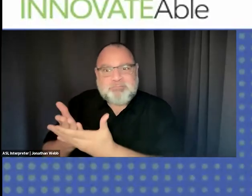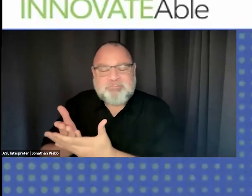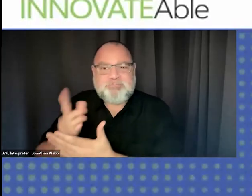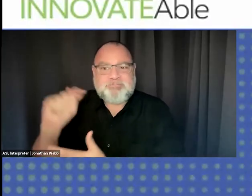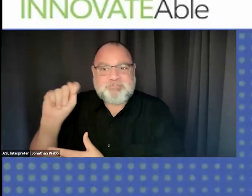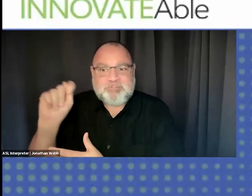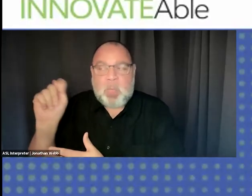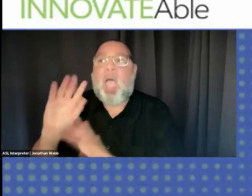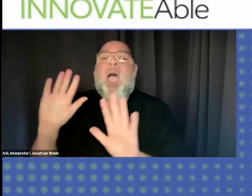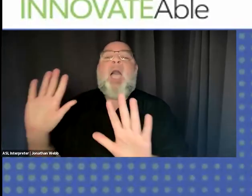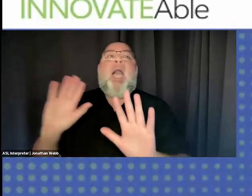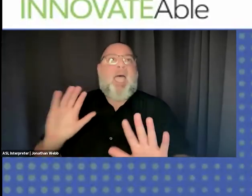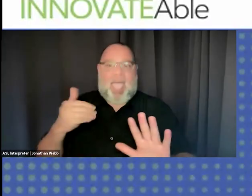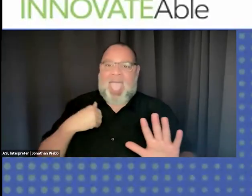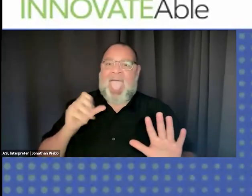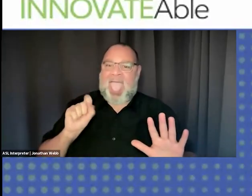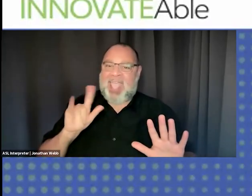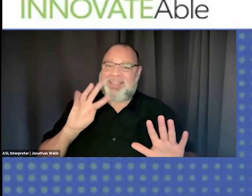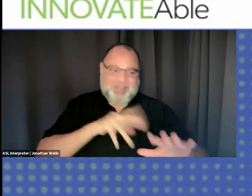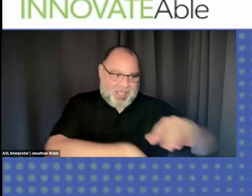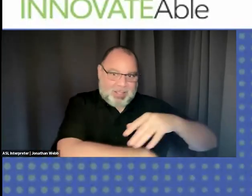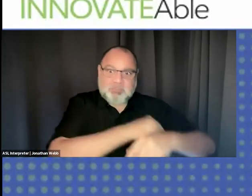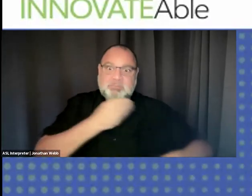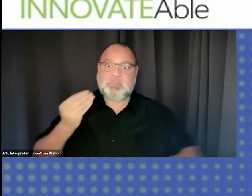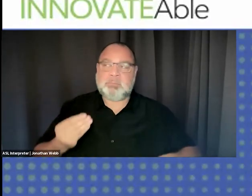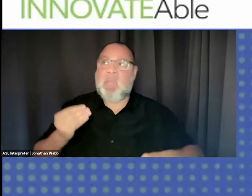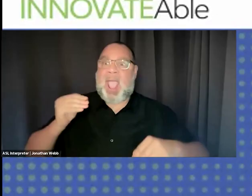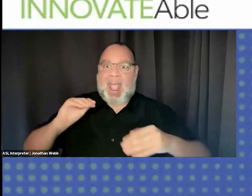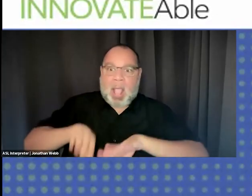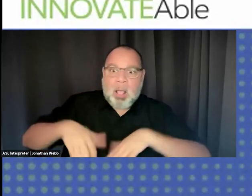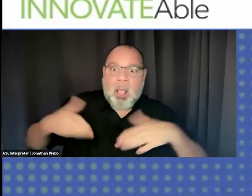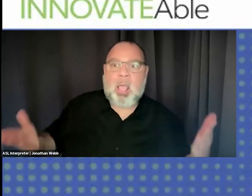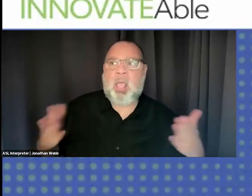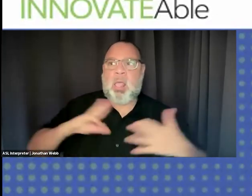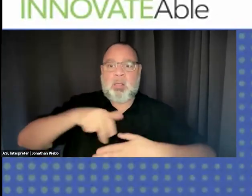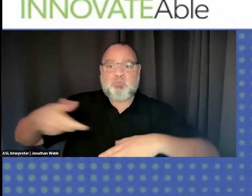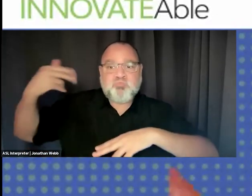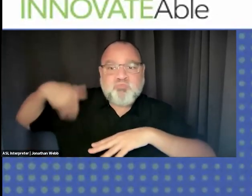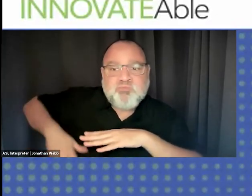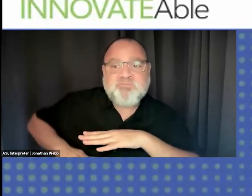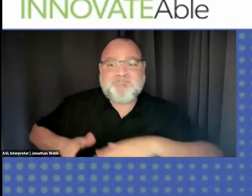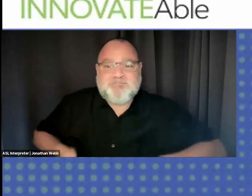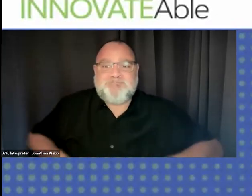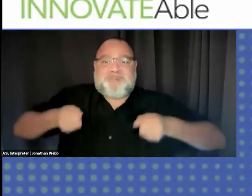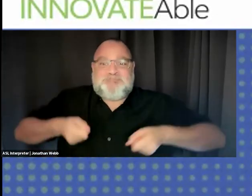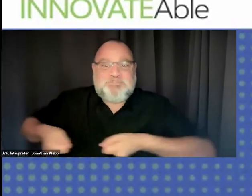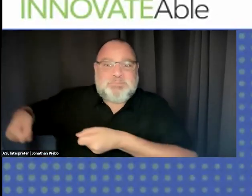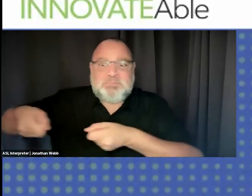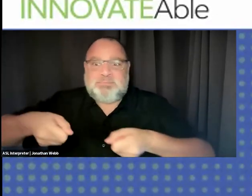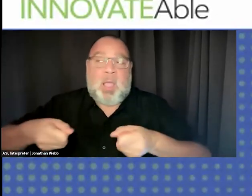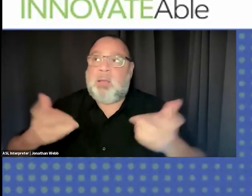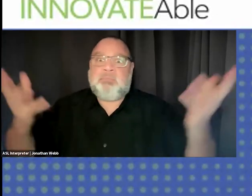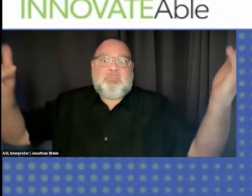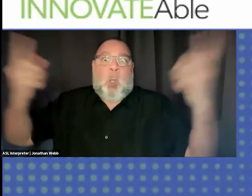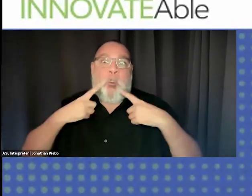we used my Adapt Sling in order to do that. And it was really eye-opening for the flight attendants to see and everybody to see. So Adapts, you have